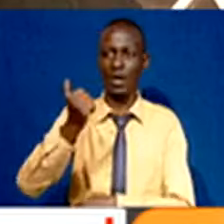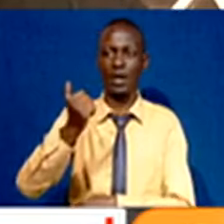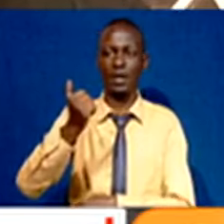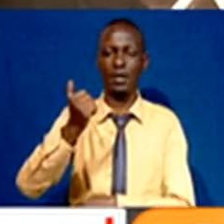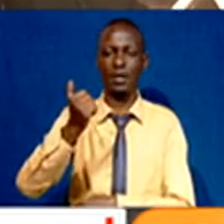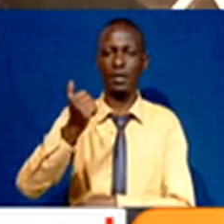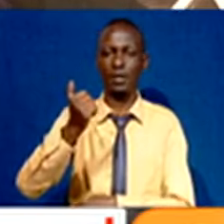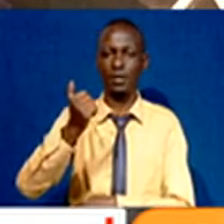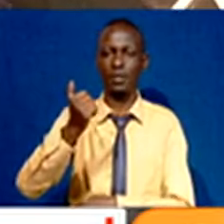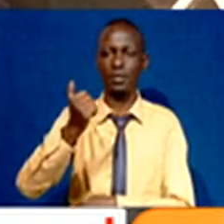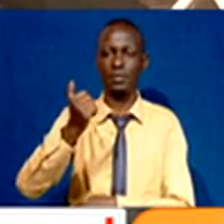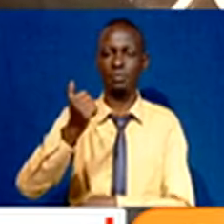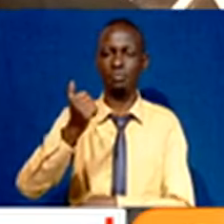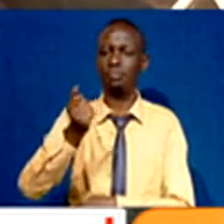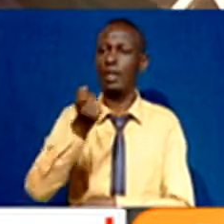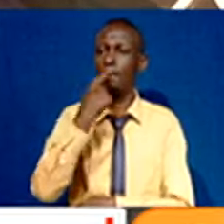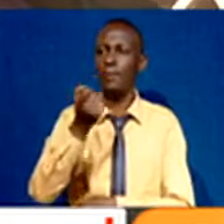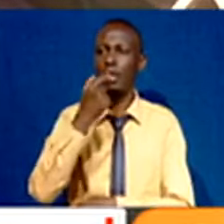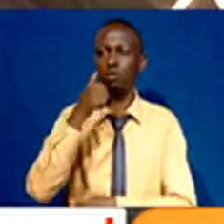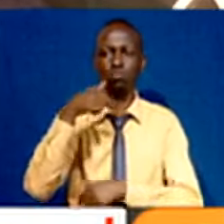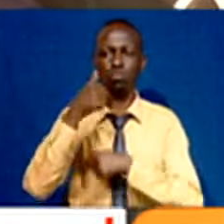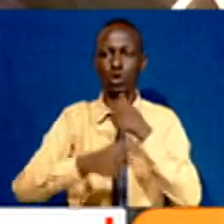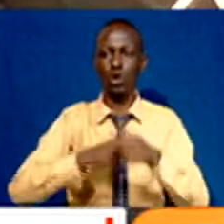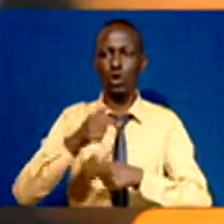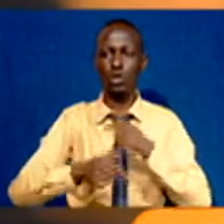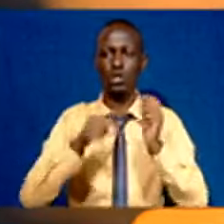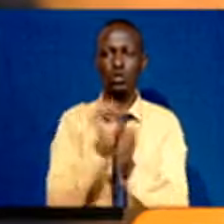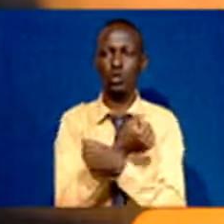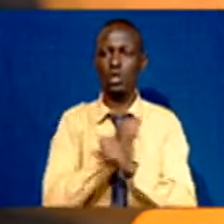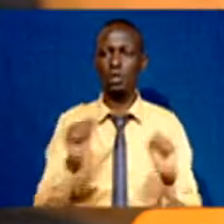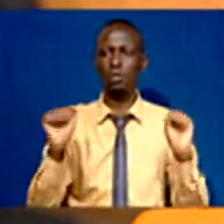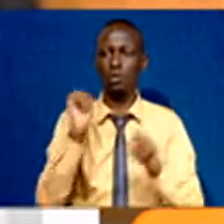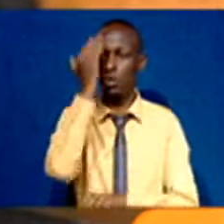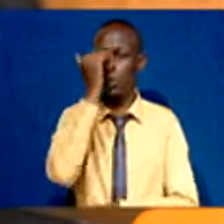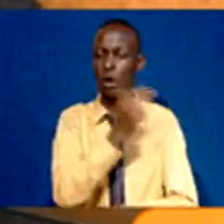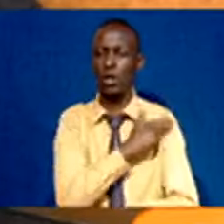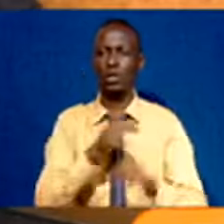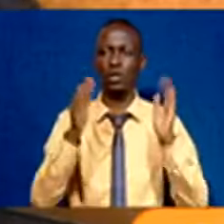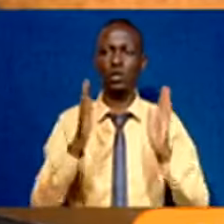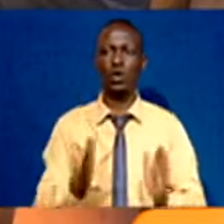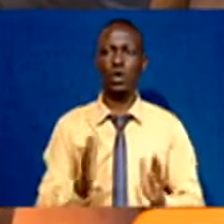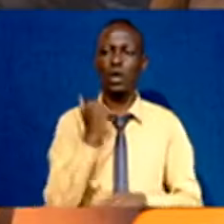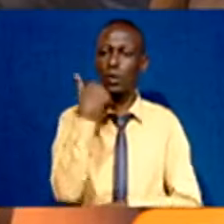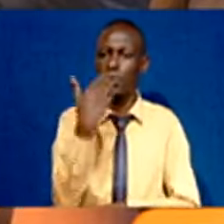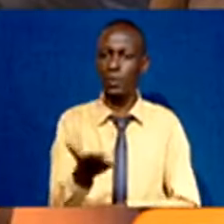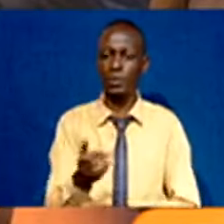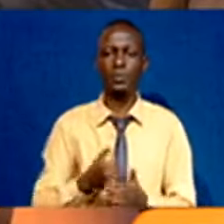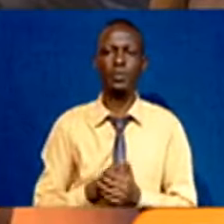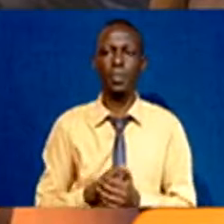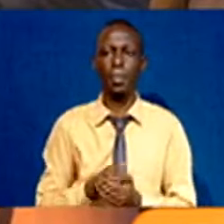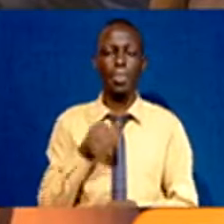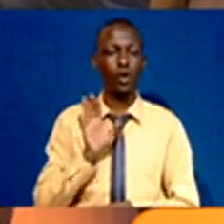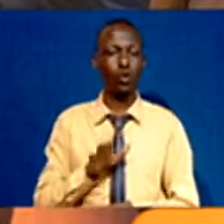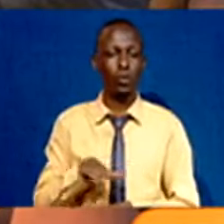hakuna vile matibabu itaendelea bila madaktari. Doreen Kemunto is among few patients we bumped into along the